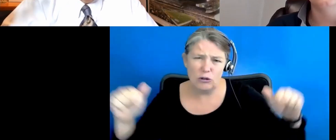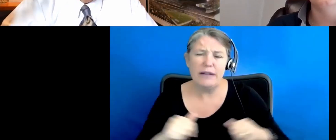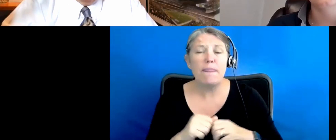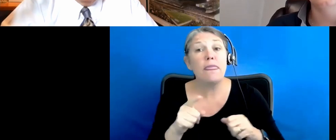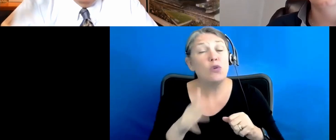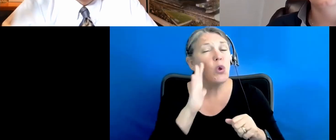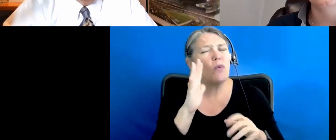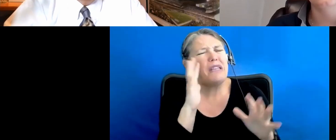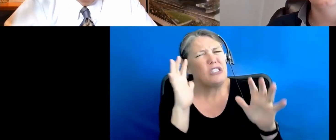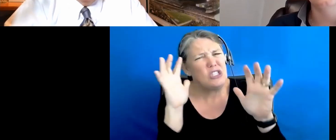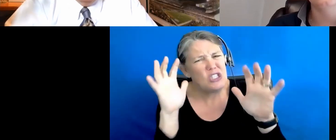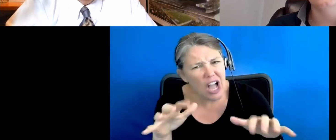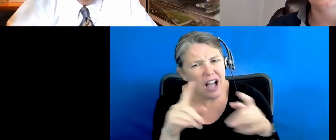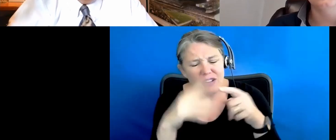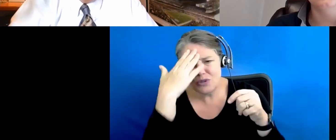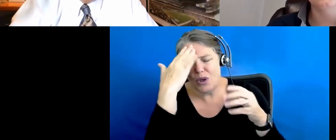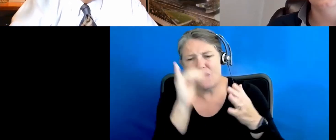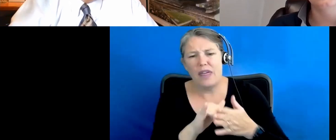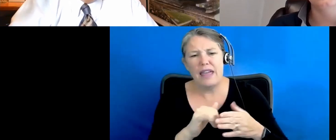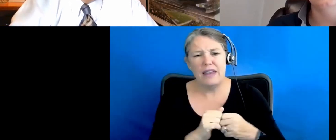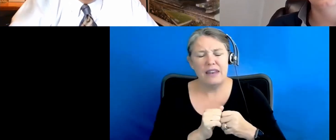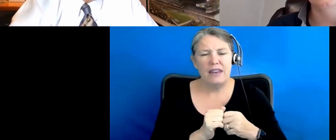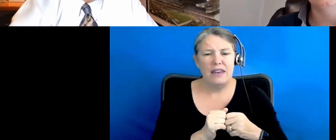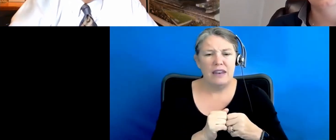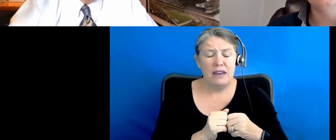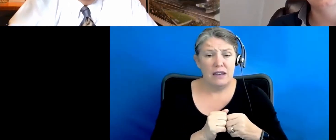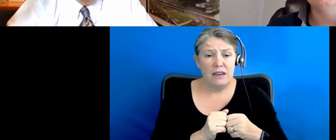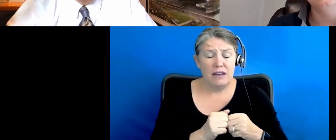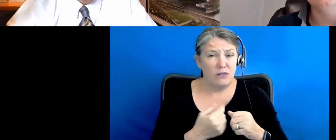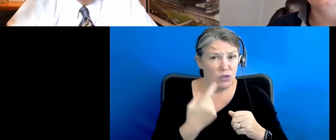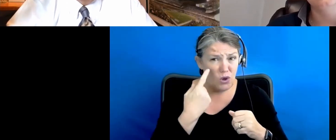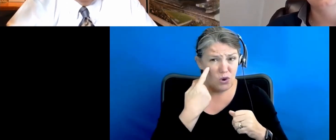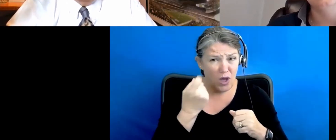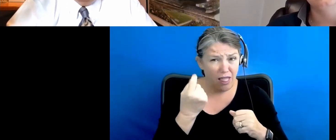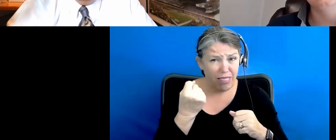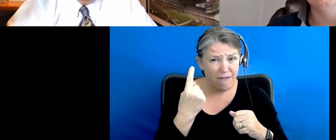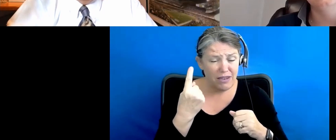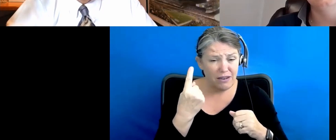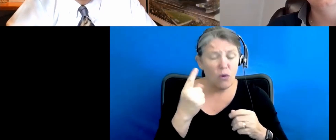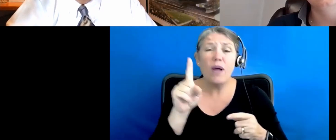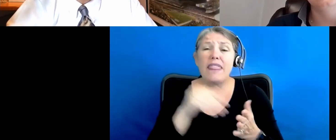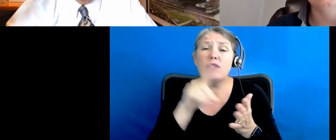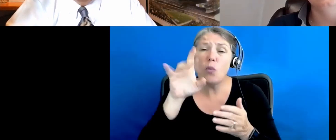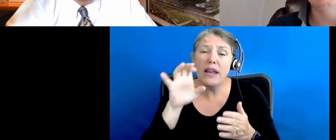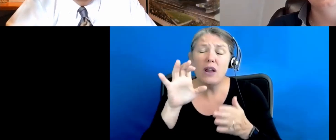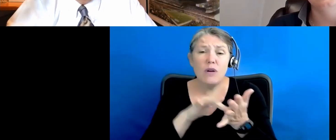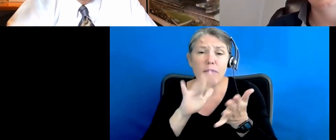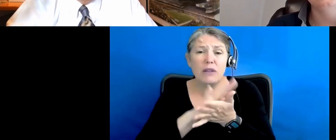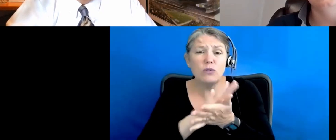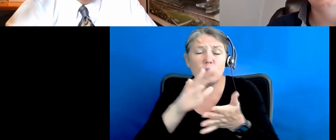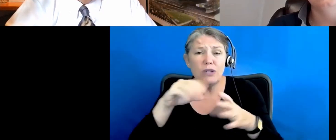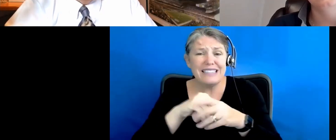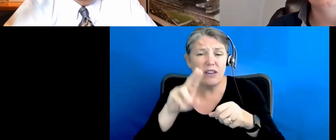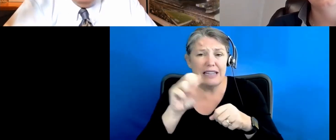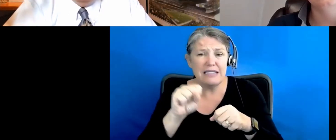be shocked to know, Jordan, that of the over 1,100 medical schools that exist in our country today, there's